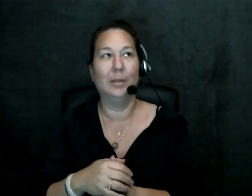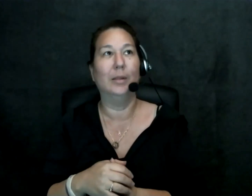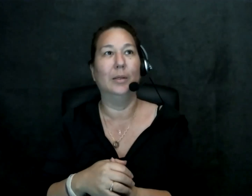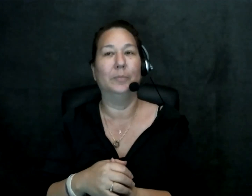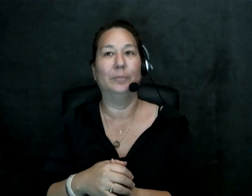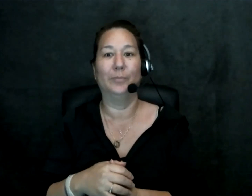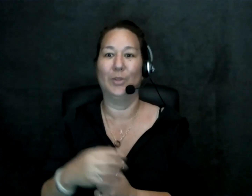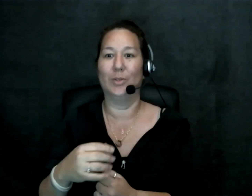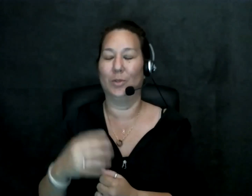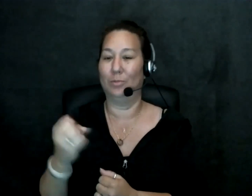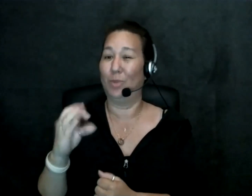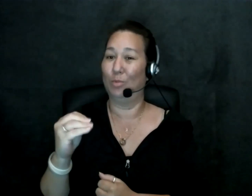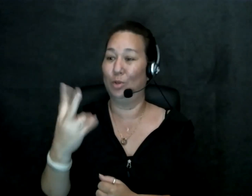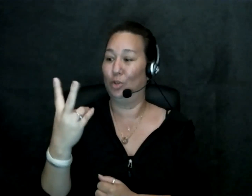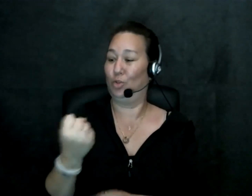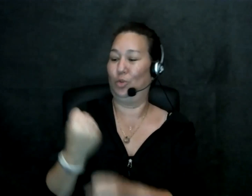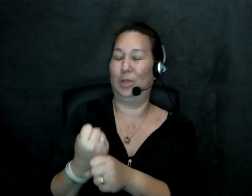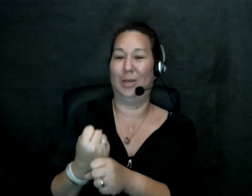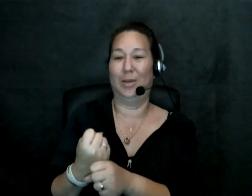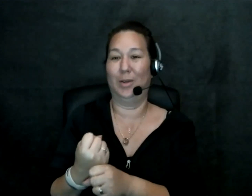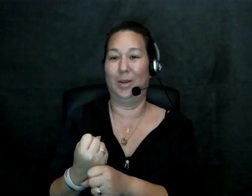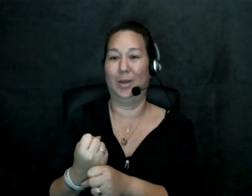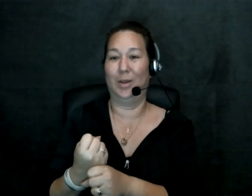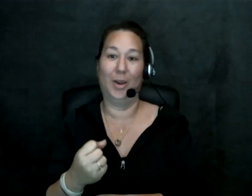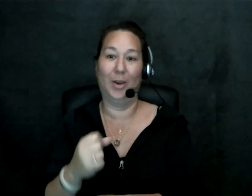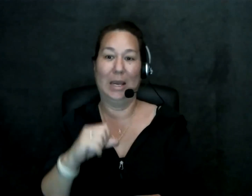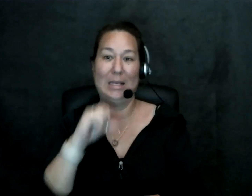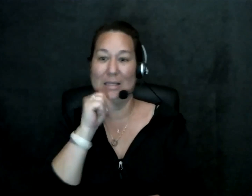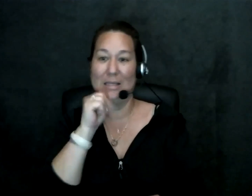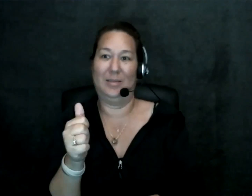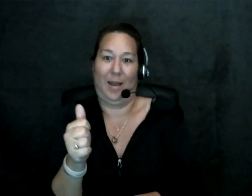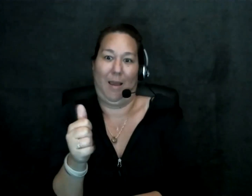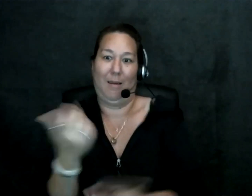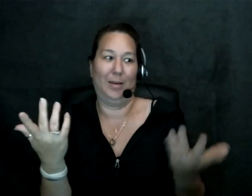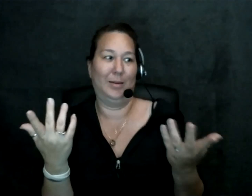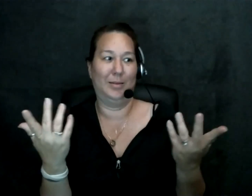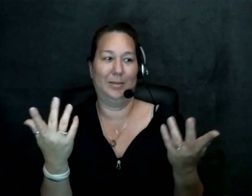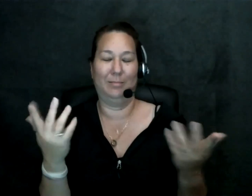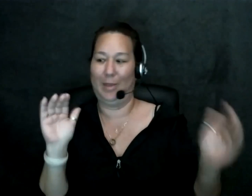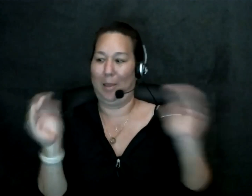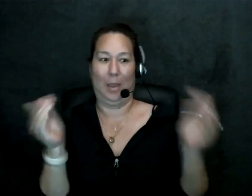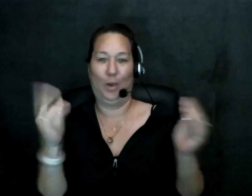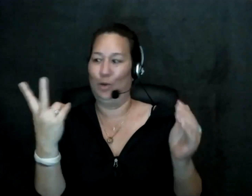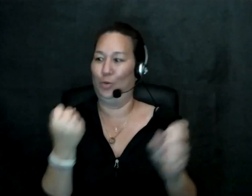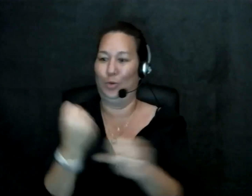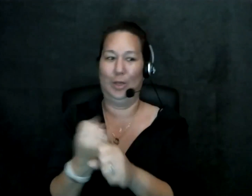So 2 years is not an unrealistic time frame, even for this